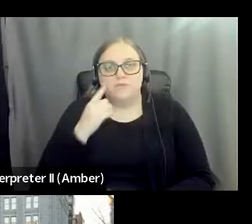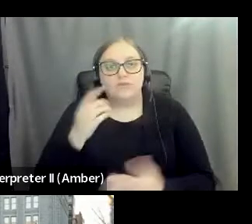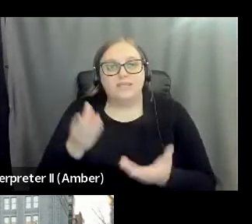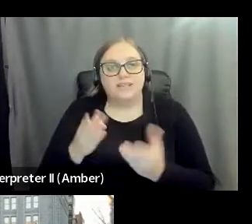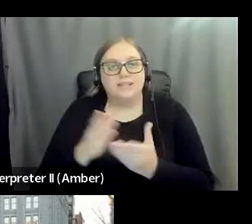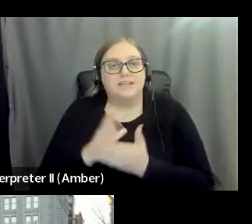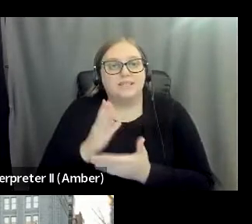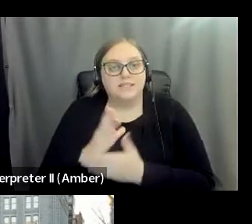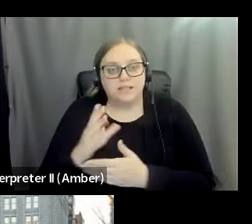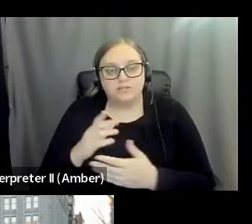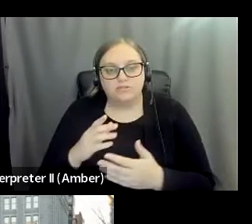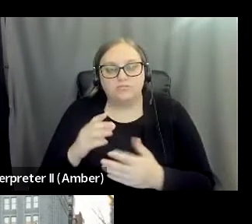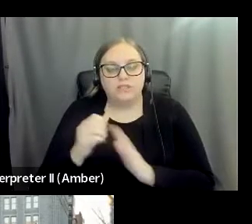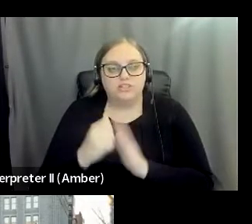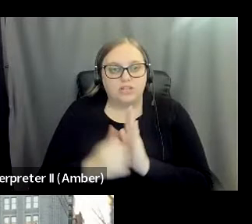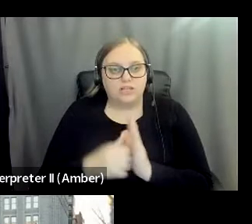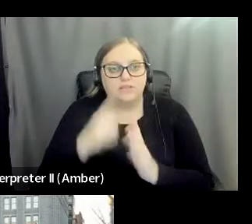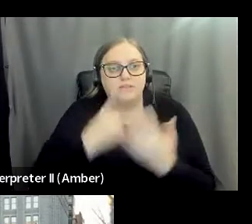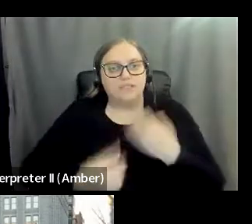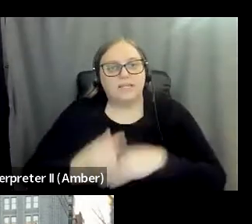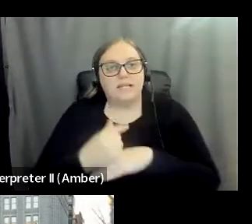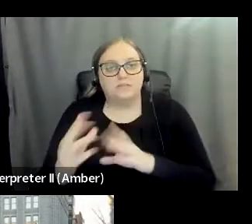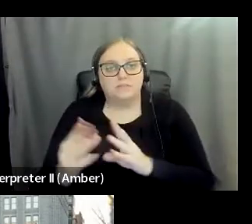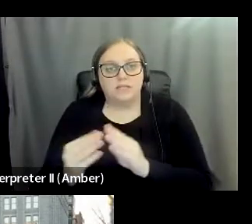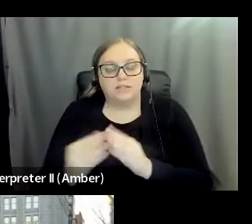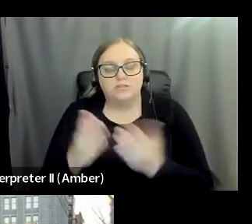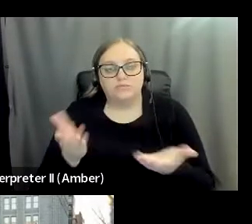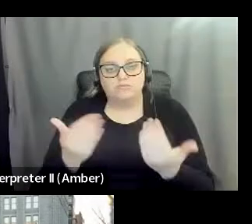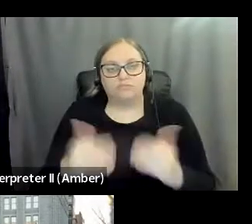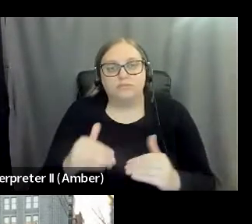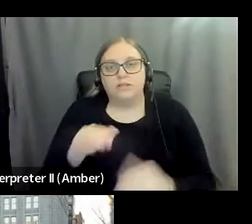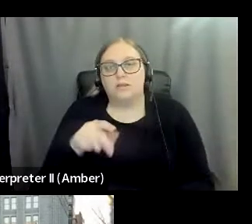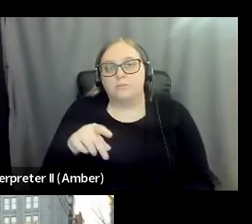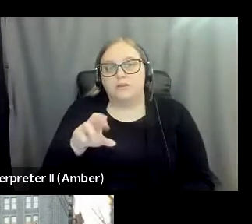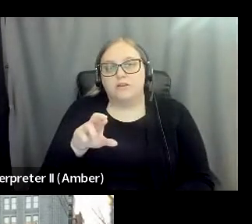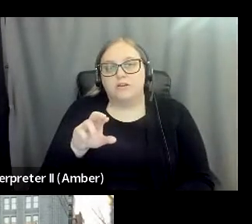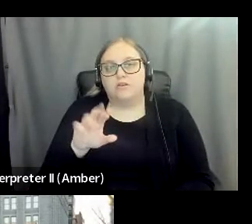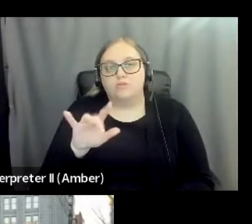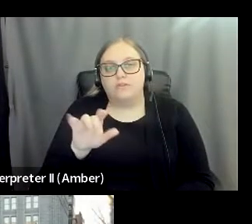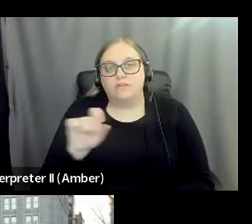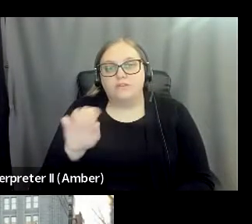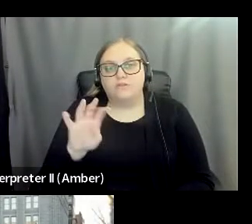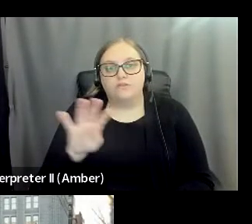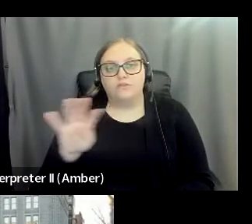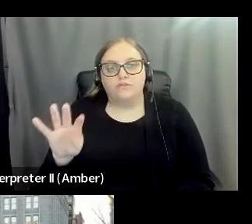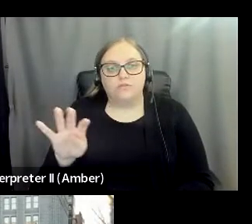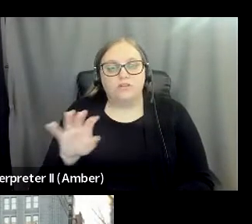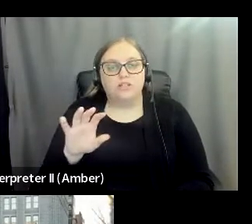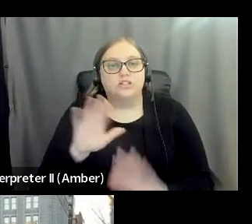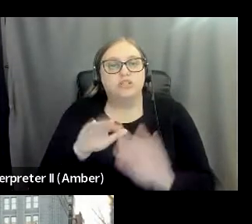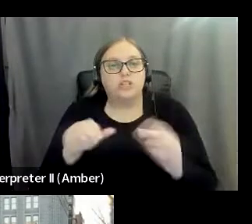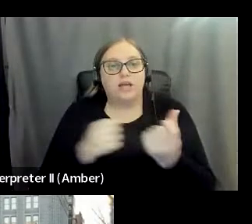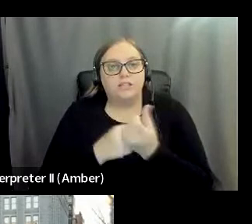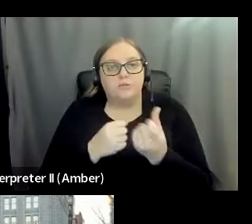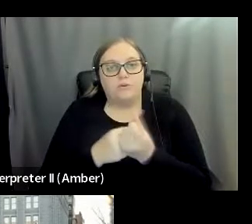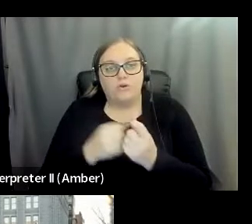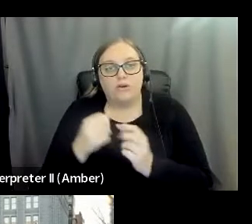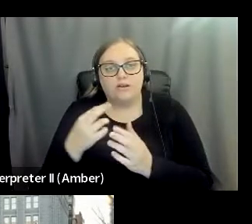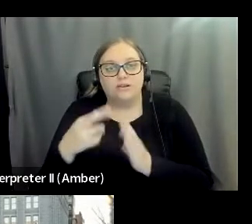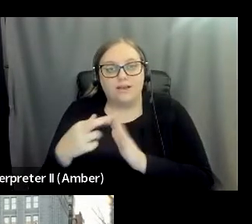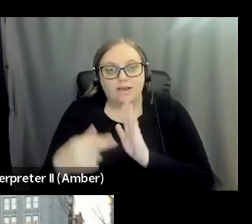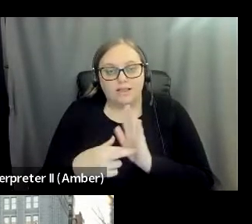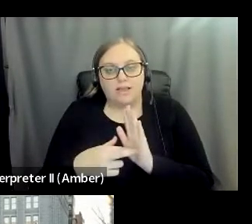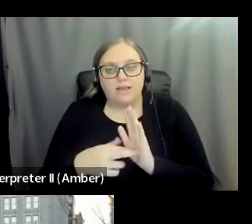additional legislative meeting. The next measure for markup is PR 25-444, Child Support Guideline Commission, Maridel